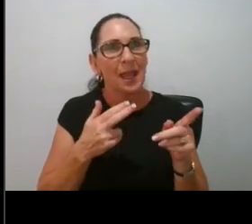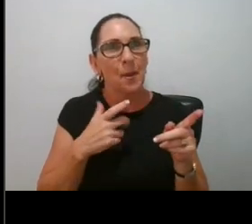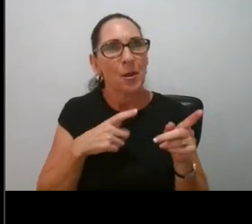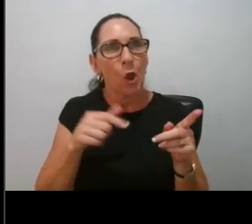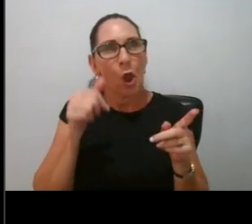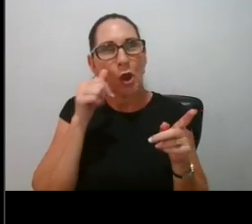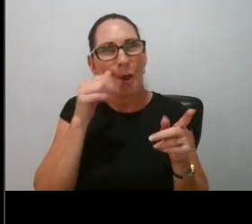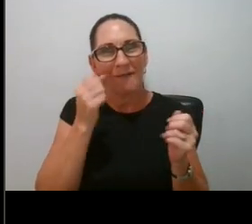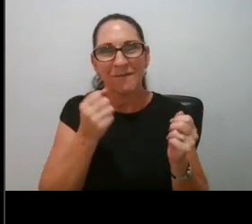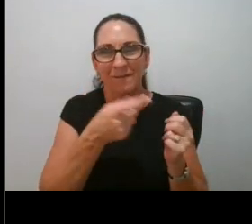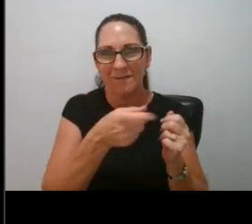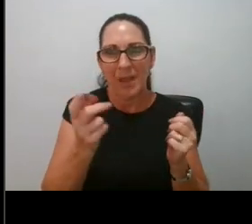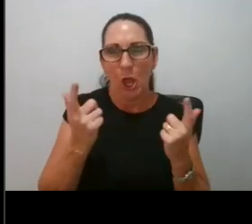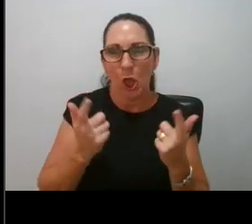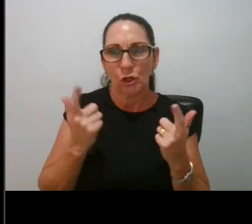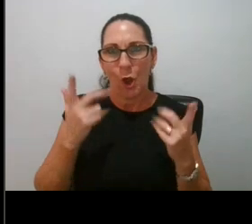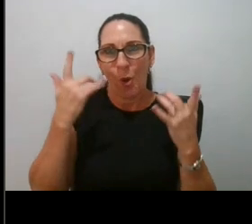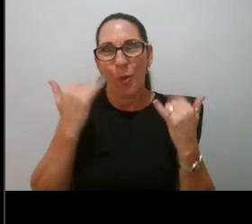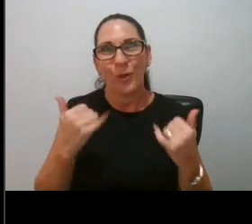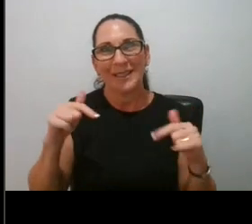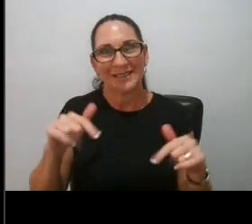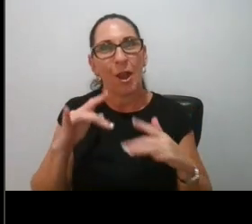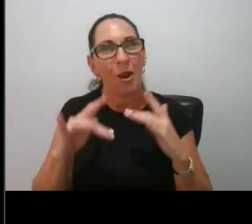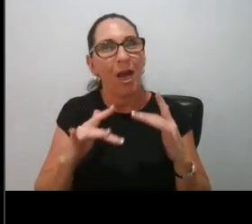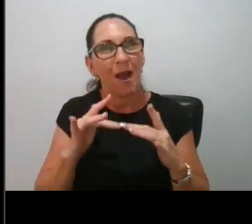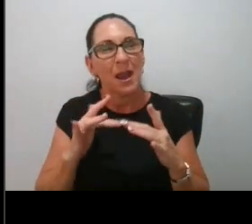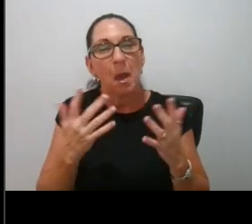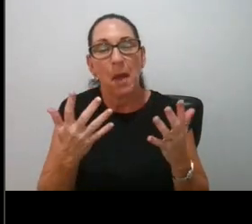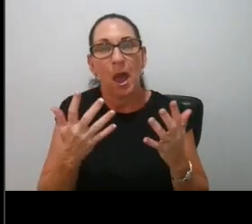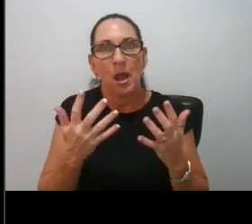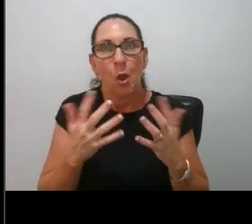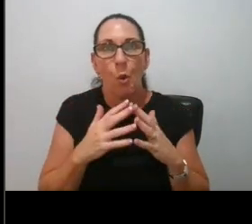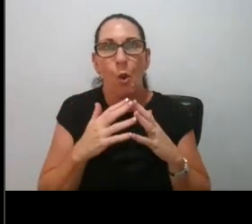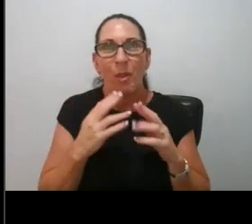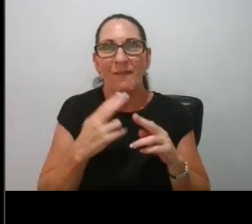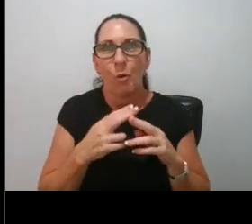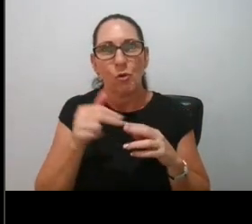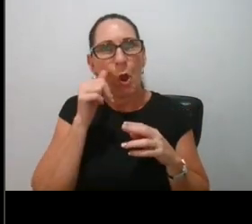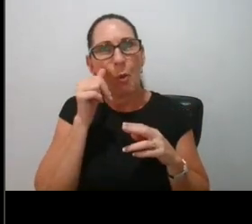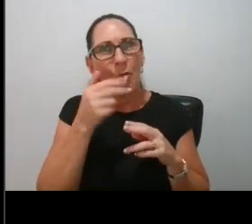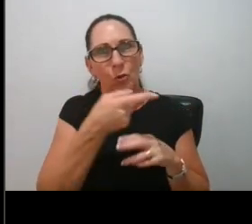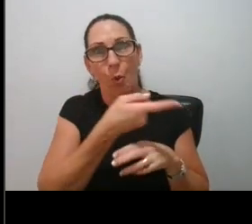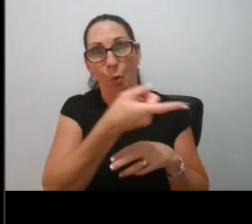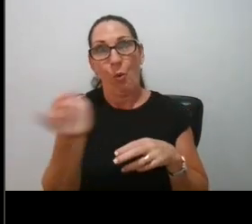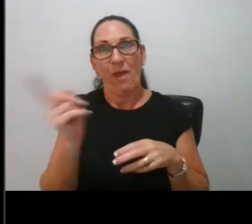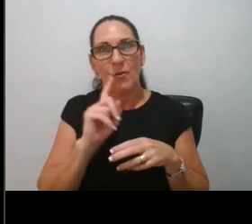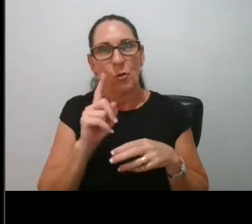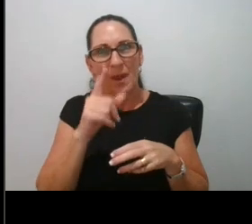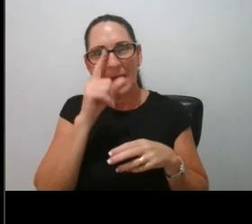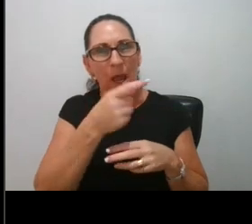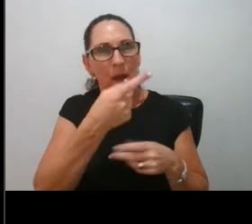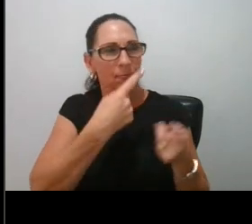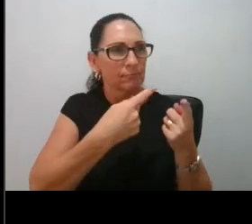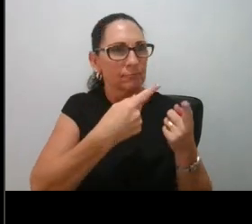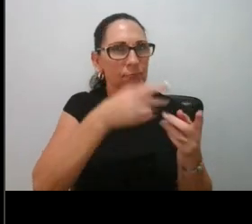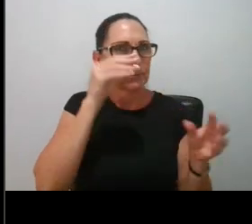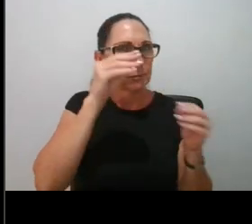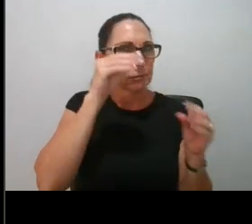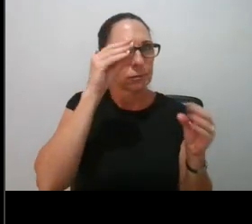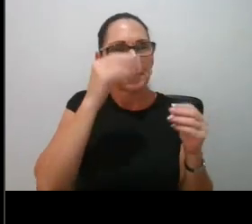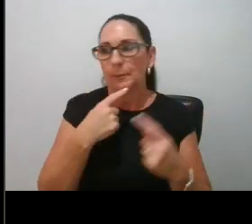lawyers online, but obviously for all of you, this is fantastic information that you can give to anyone accessing any of your services, any